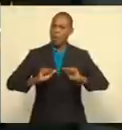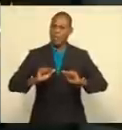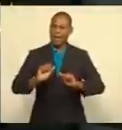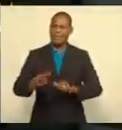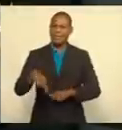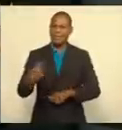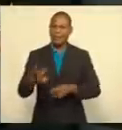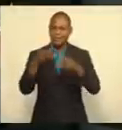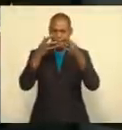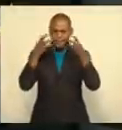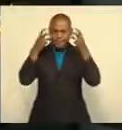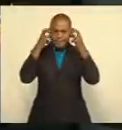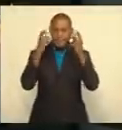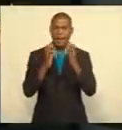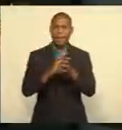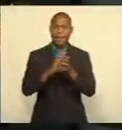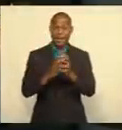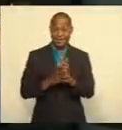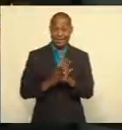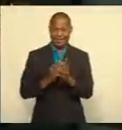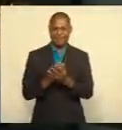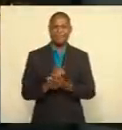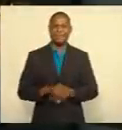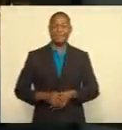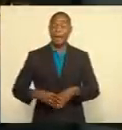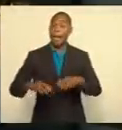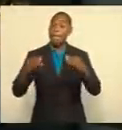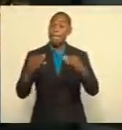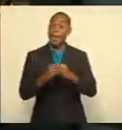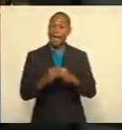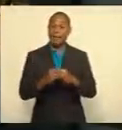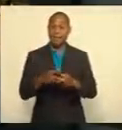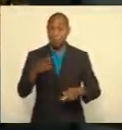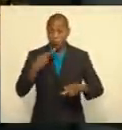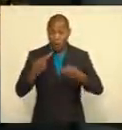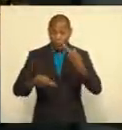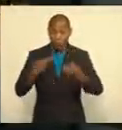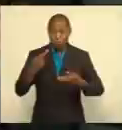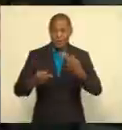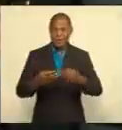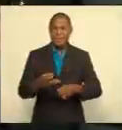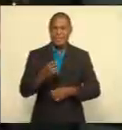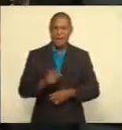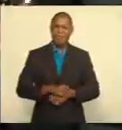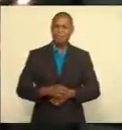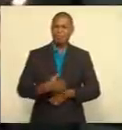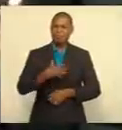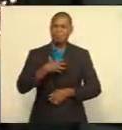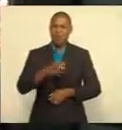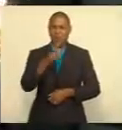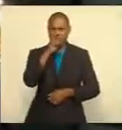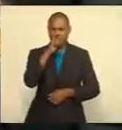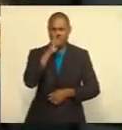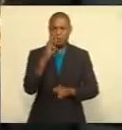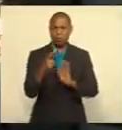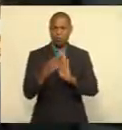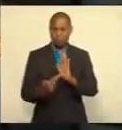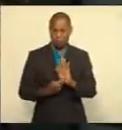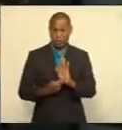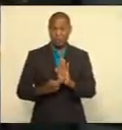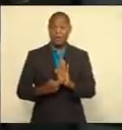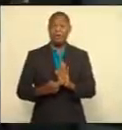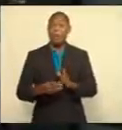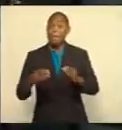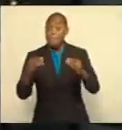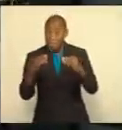in public spaces. Banks and restaurants had put in more stringent measures. For banks, they only allowed a certain